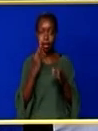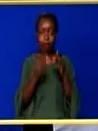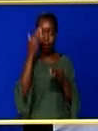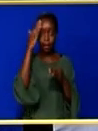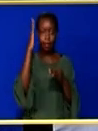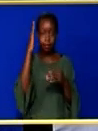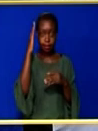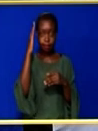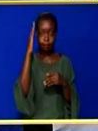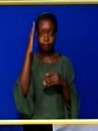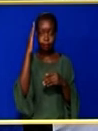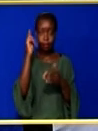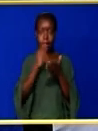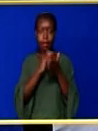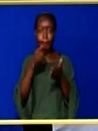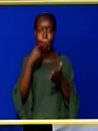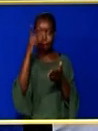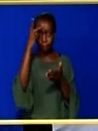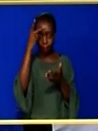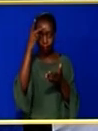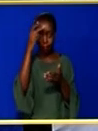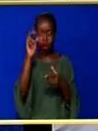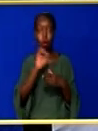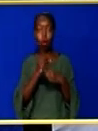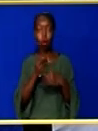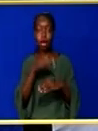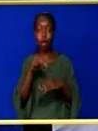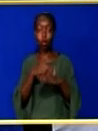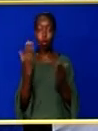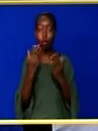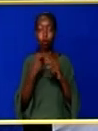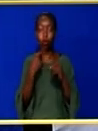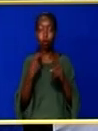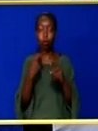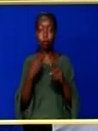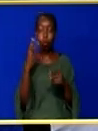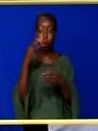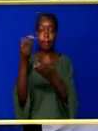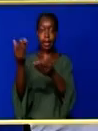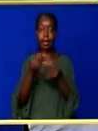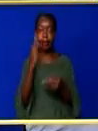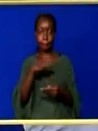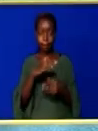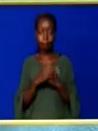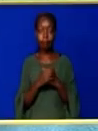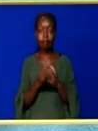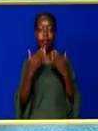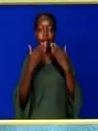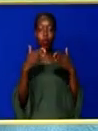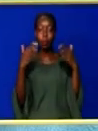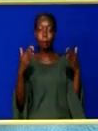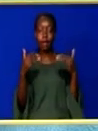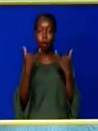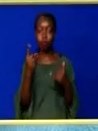discover the parentage or the nationality where you came from, again it will be revoked. Wow. Yes. Thank you so much. We come to